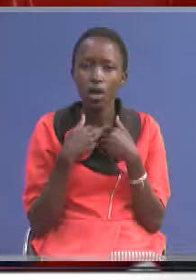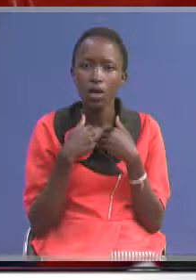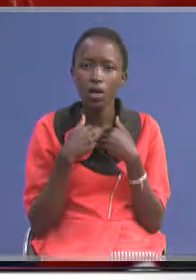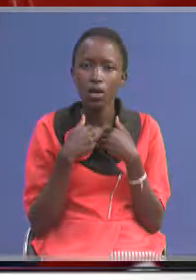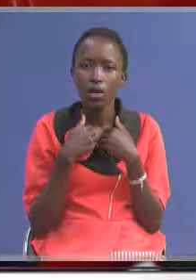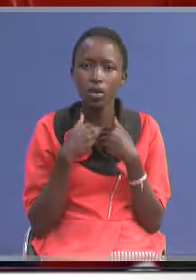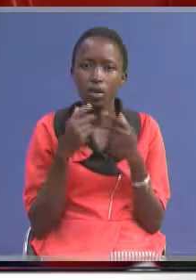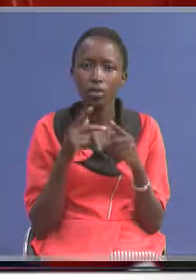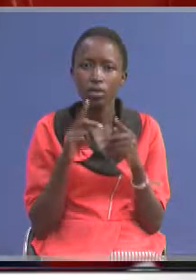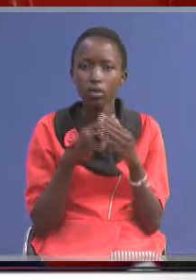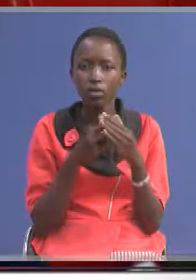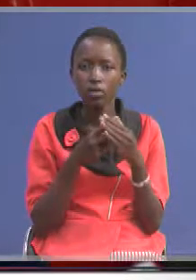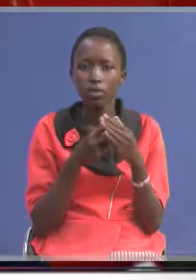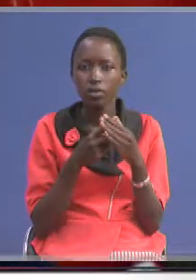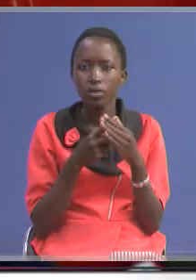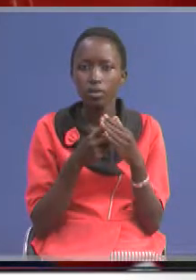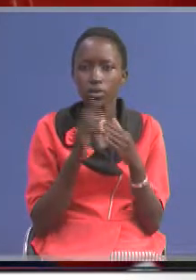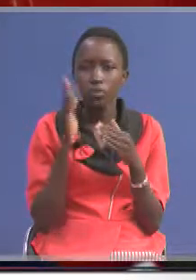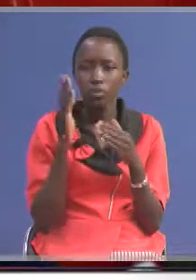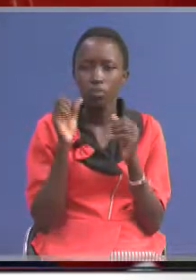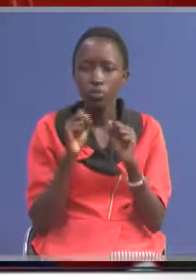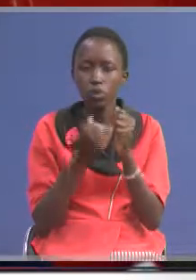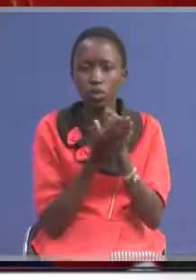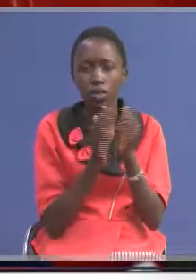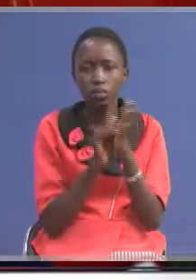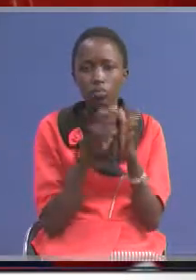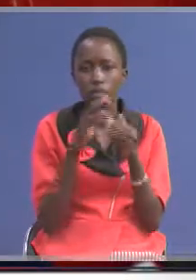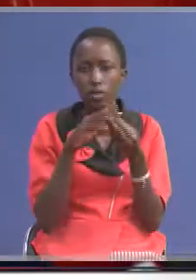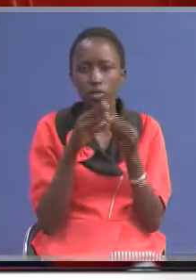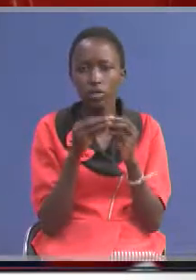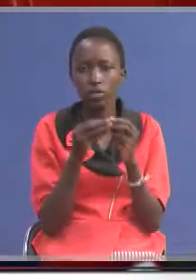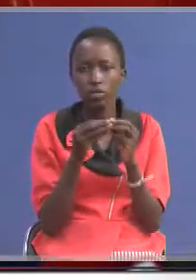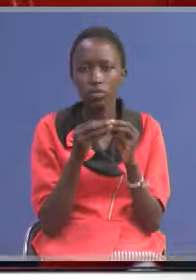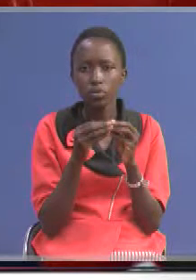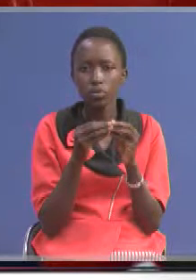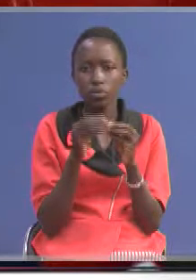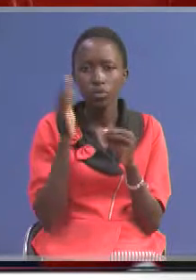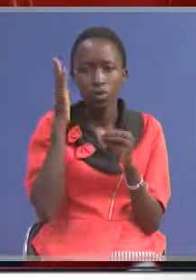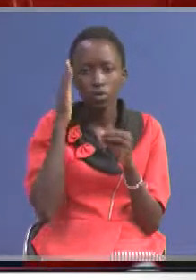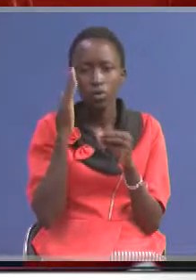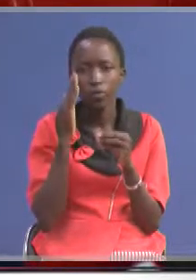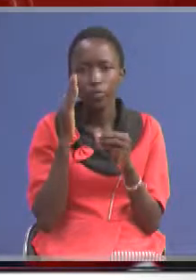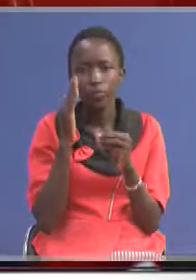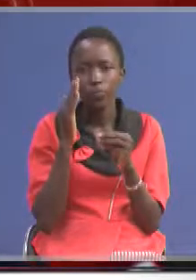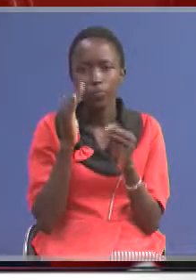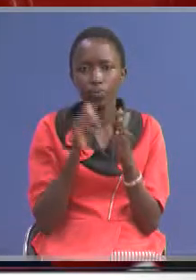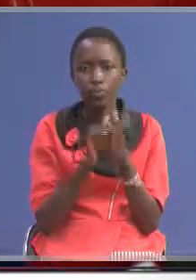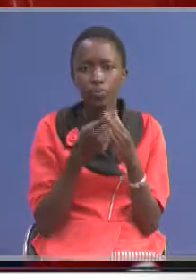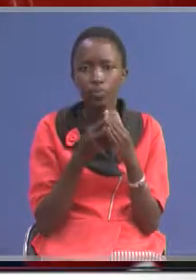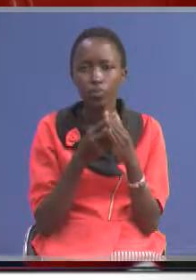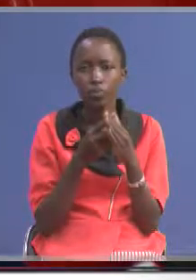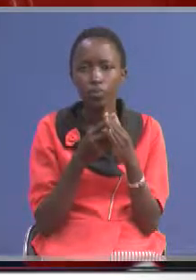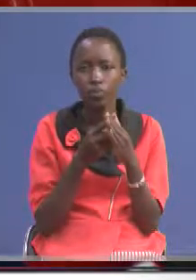people's ideas. In fact, we've set up a system whereby we can help young innovators to protect their property, and we